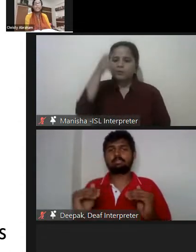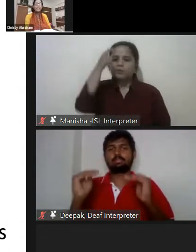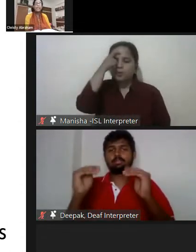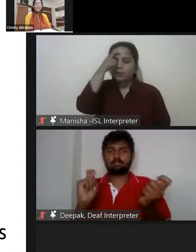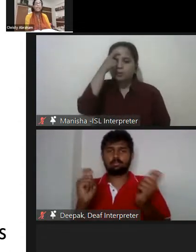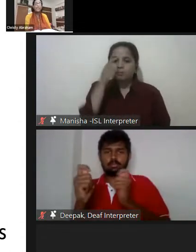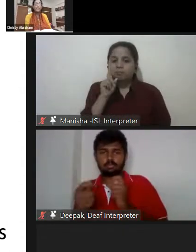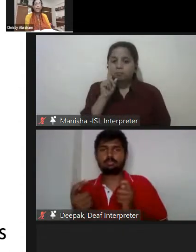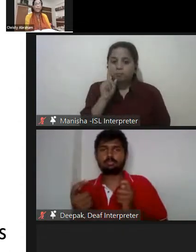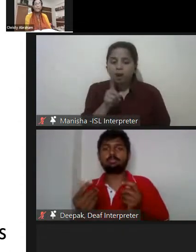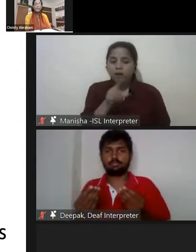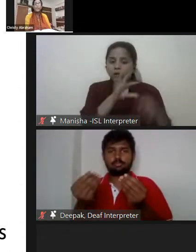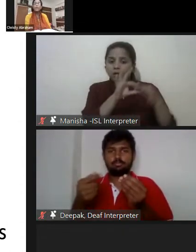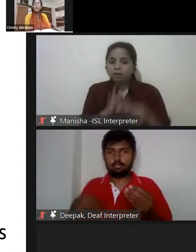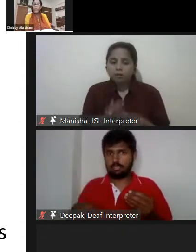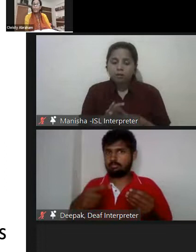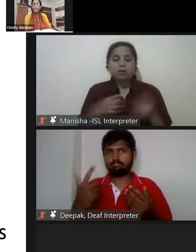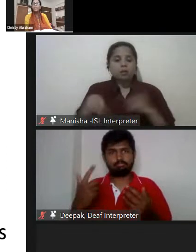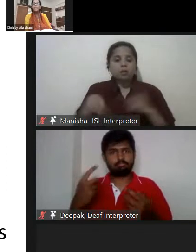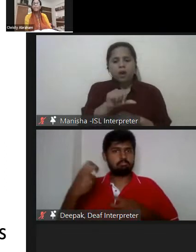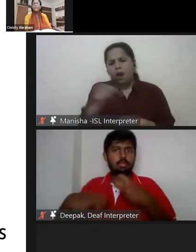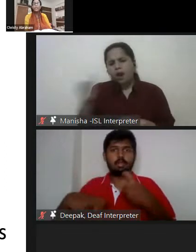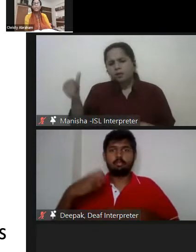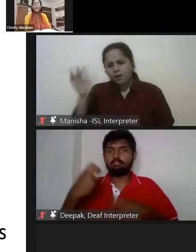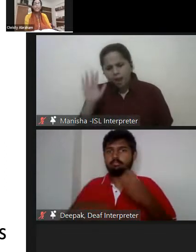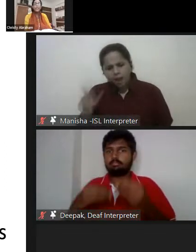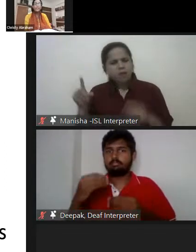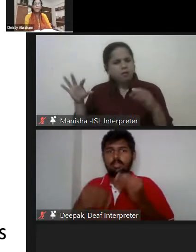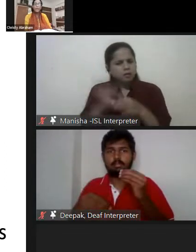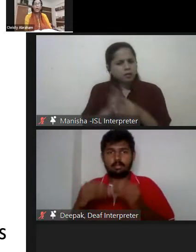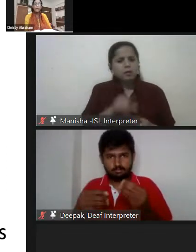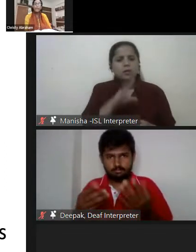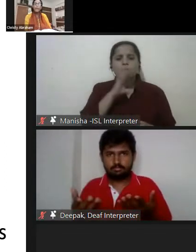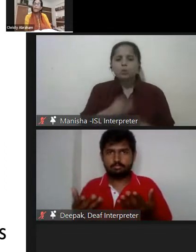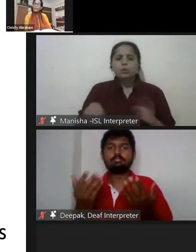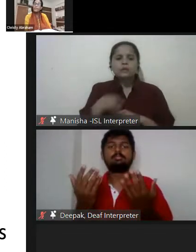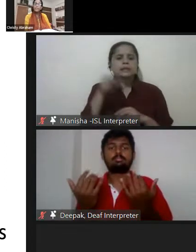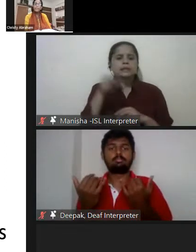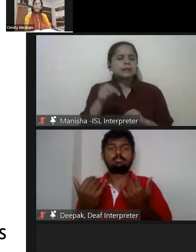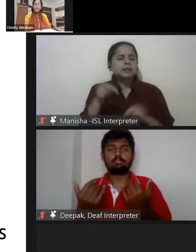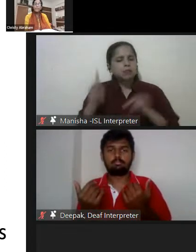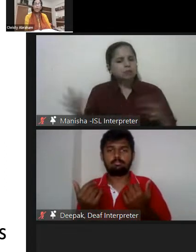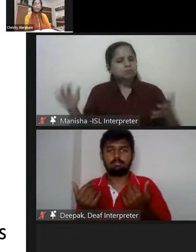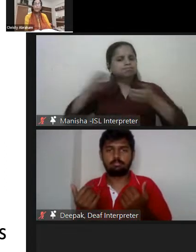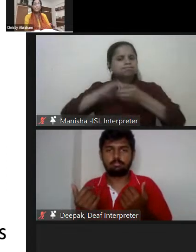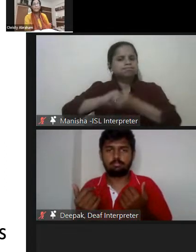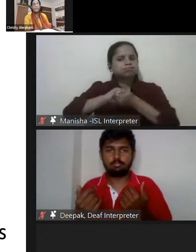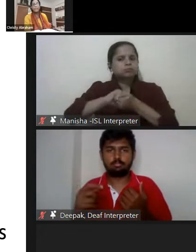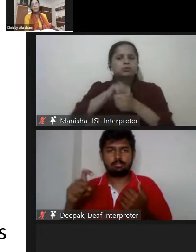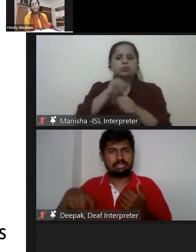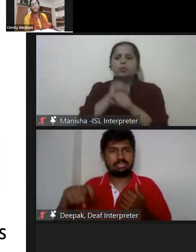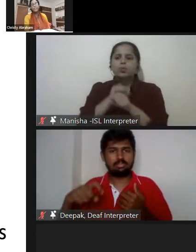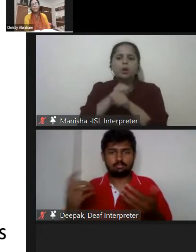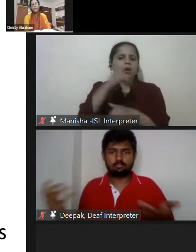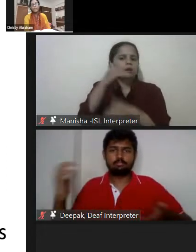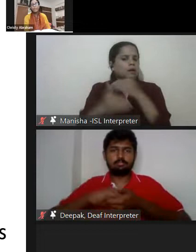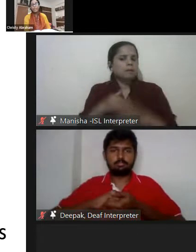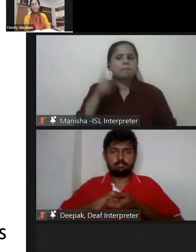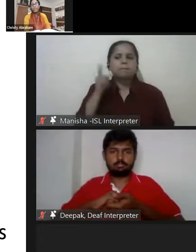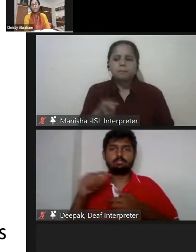it has linkages with others, but a collaborative leadership is required as we all know, disability